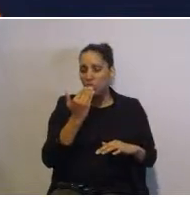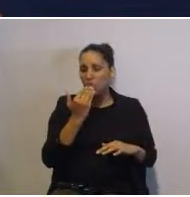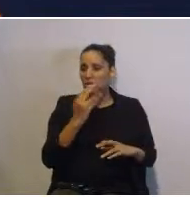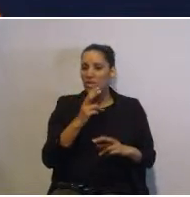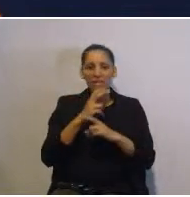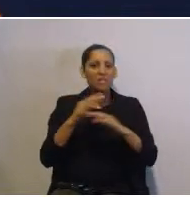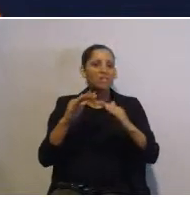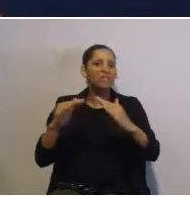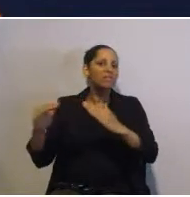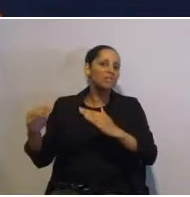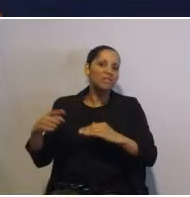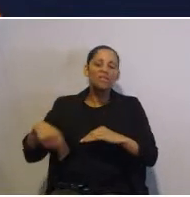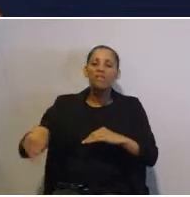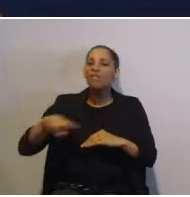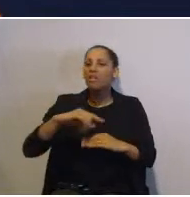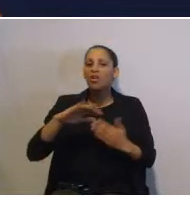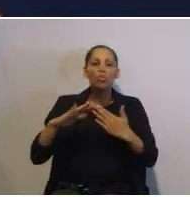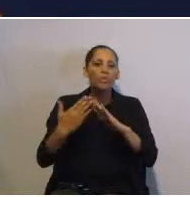doesn't have.